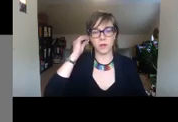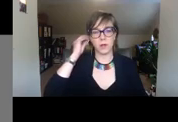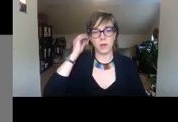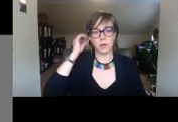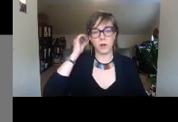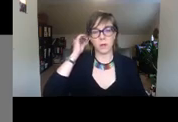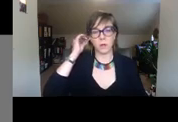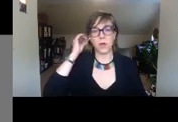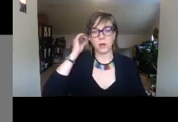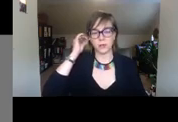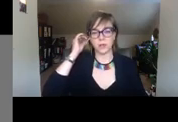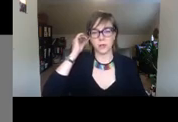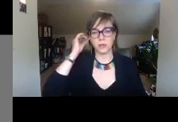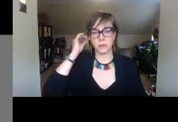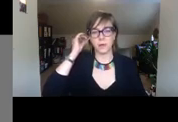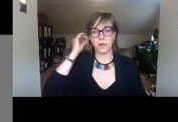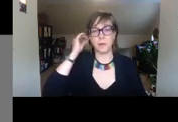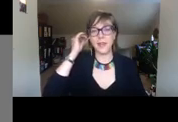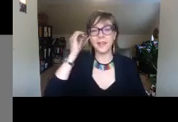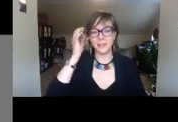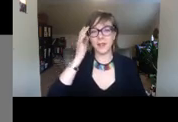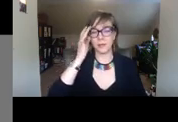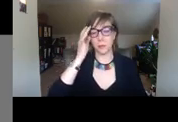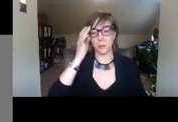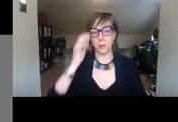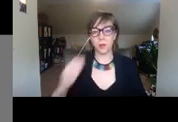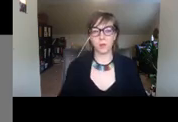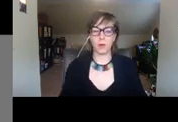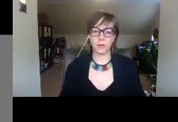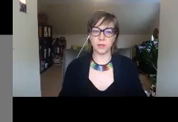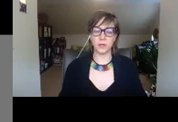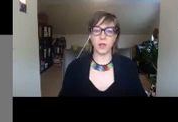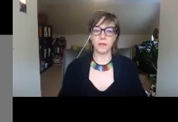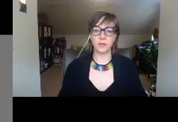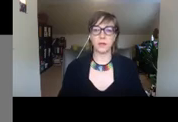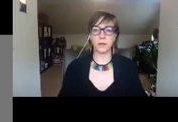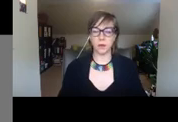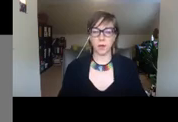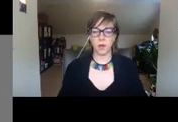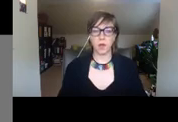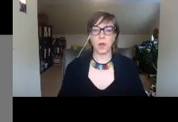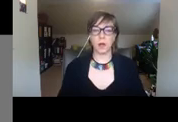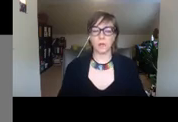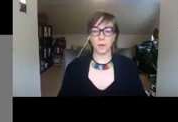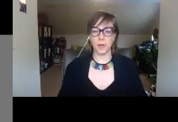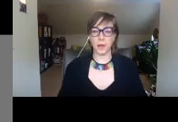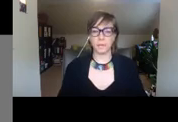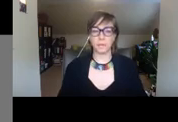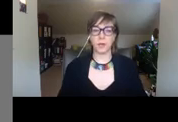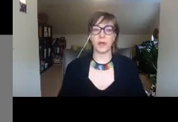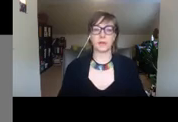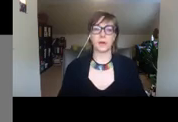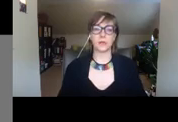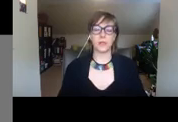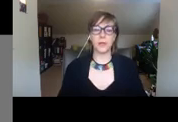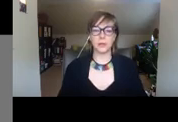suffering we cause ourselves, but that pain is inevitable, but we don't necessarily have to suffer from that.